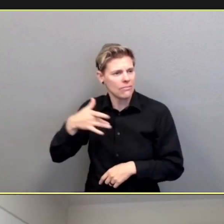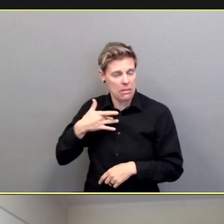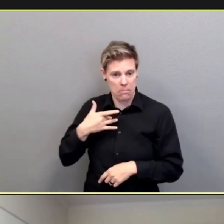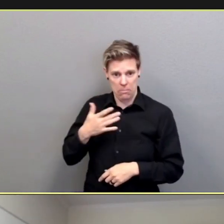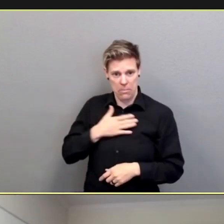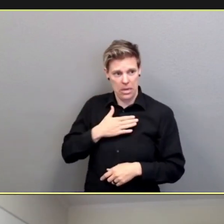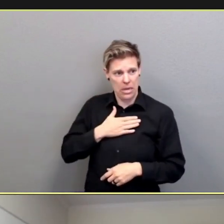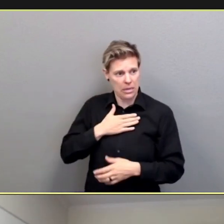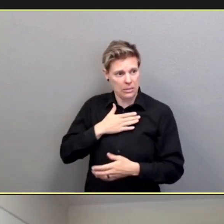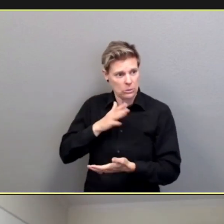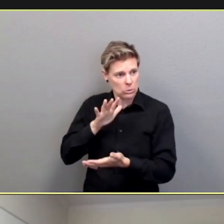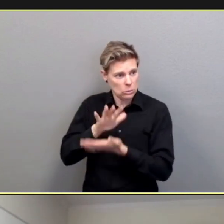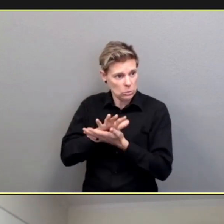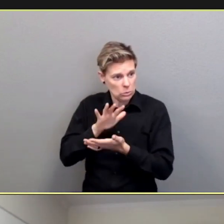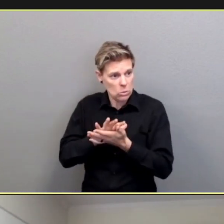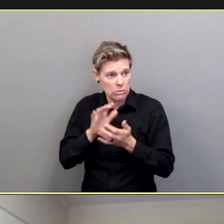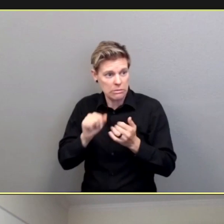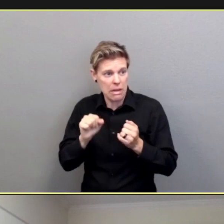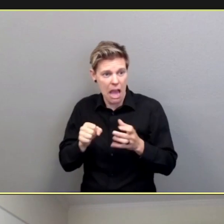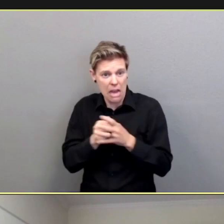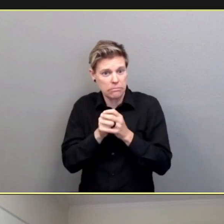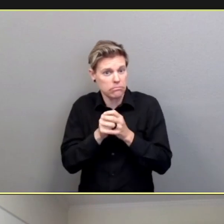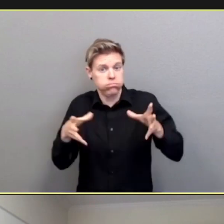rates for children?